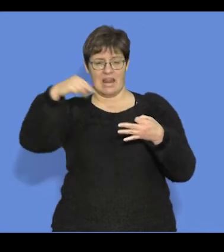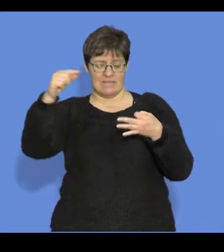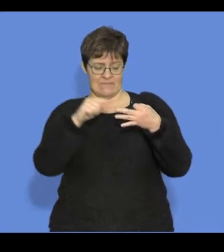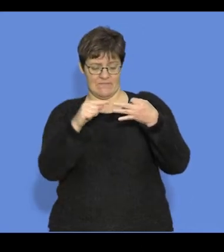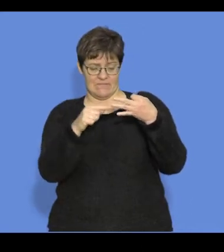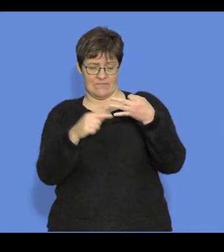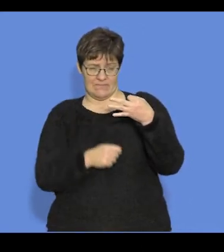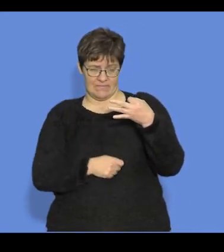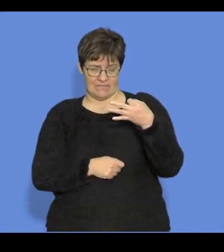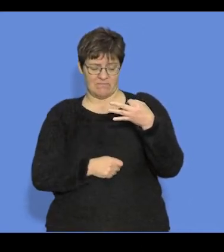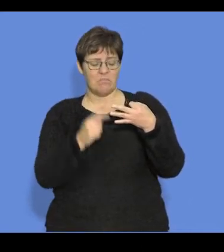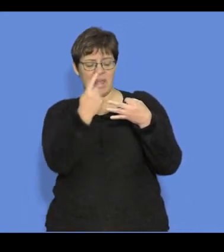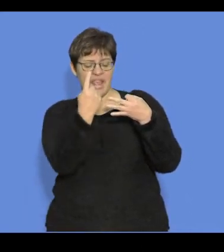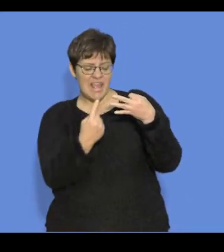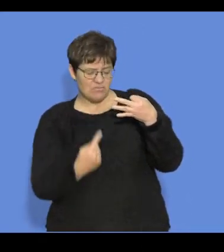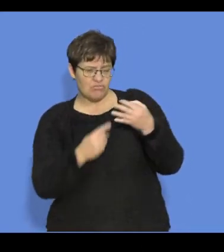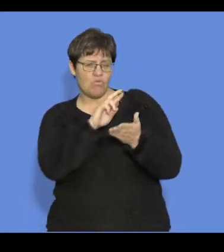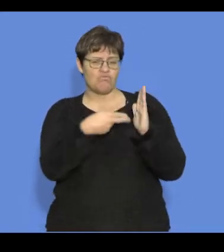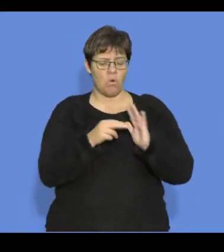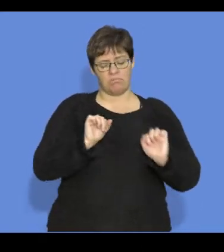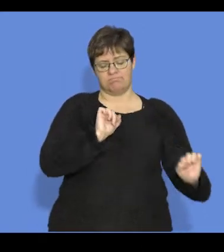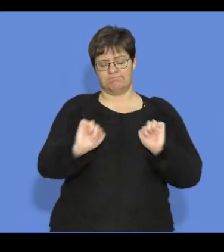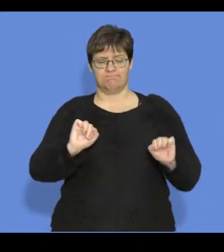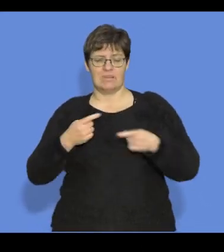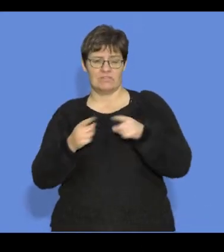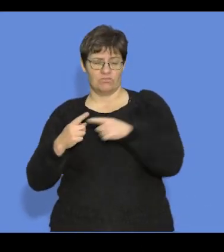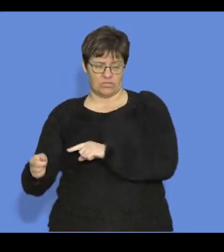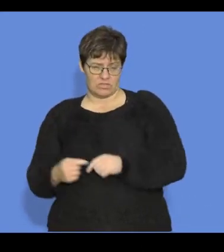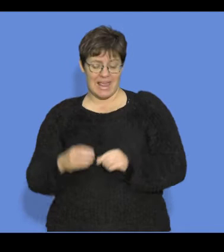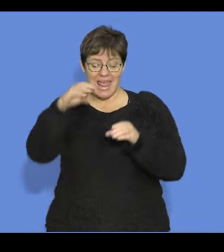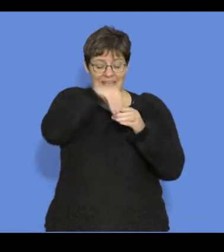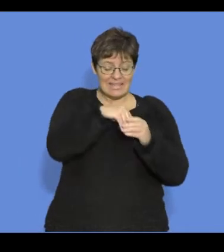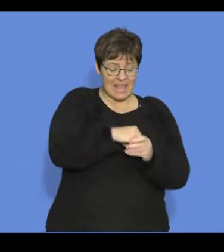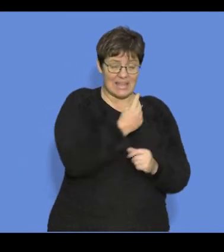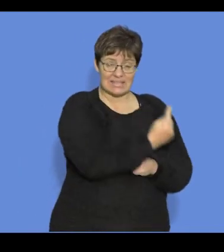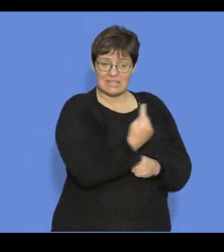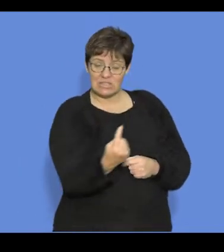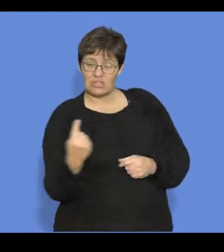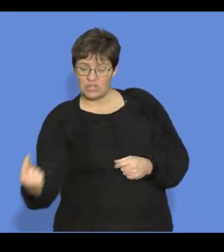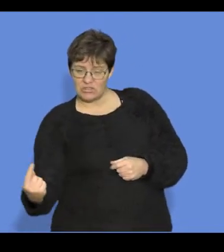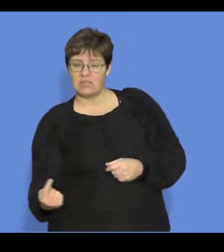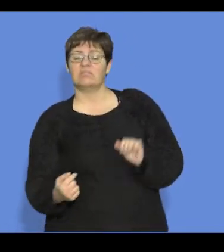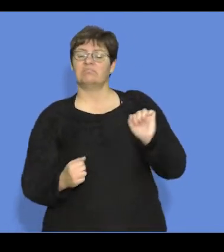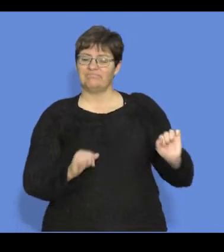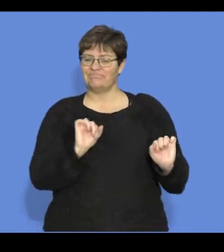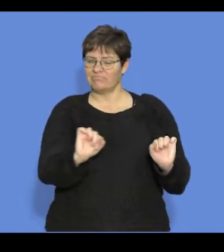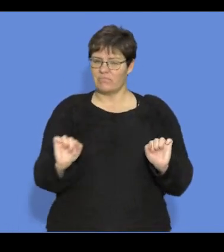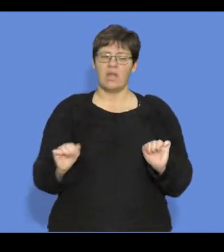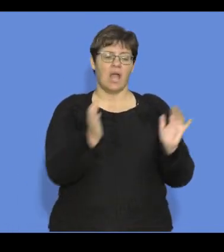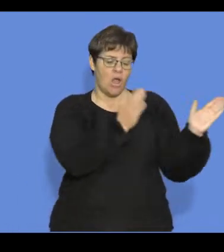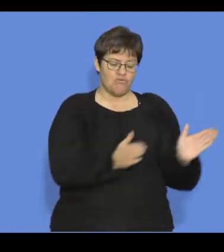role to carry out. And inside each one of those organs, they would have a certain arrangement of